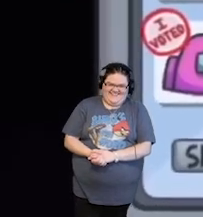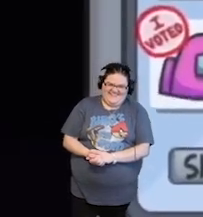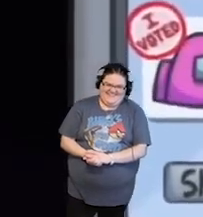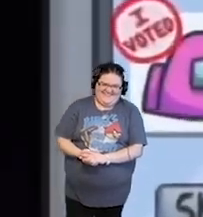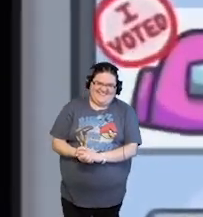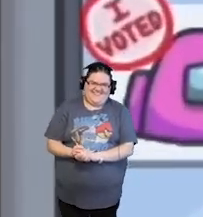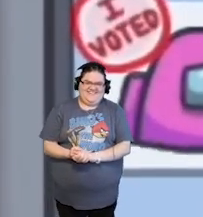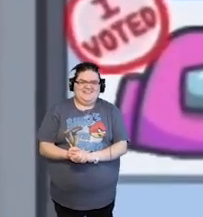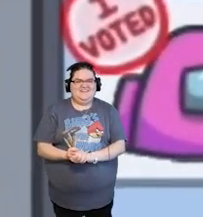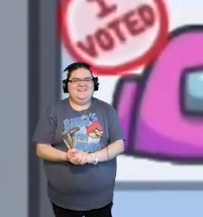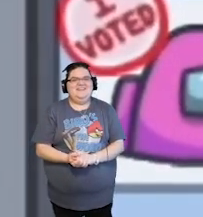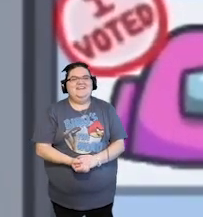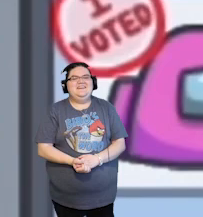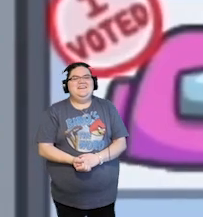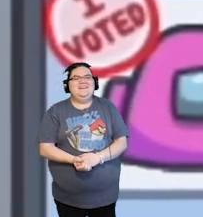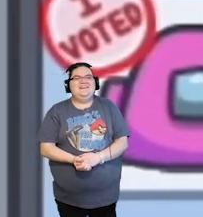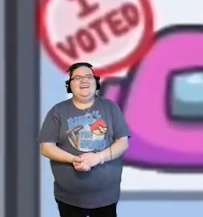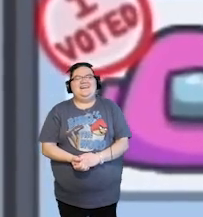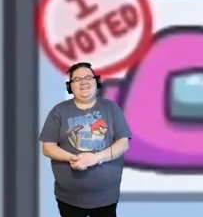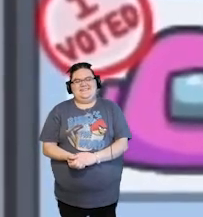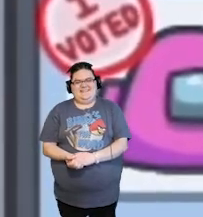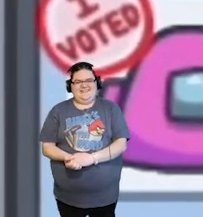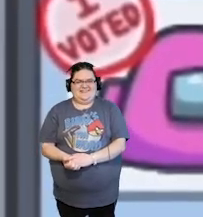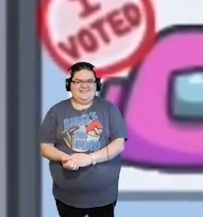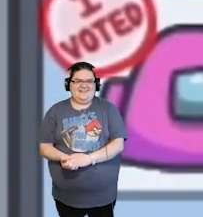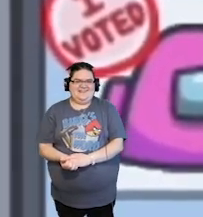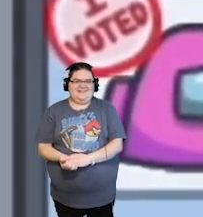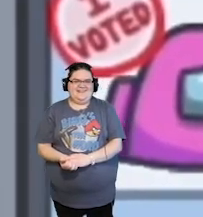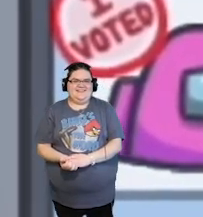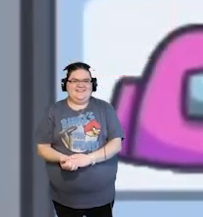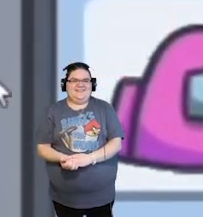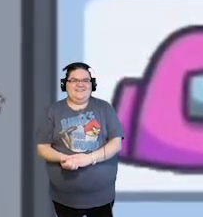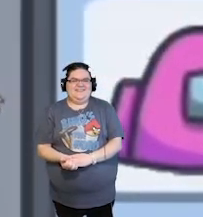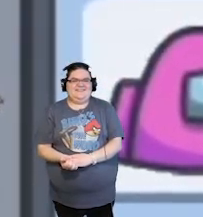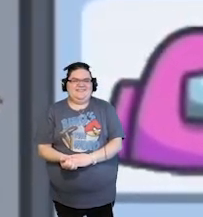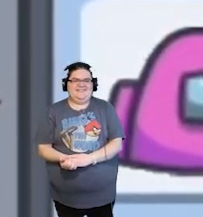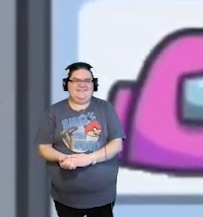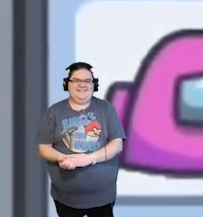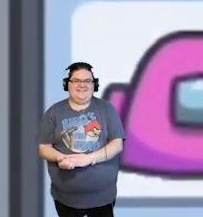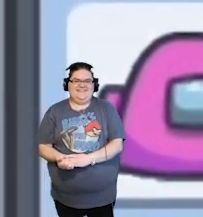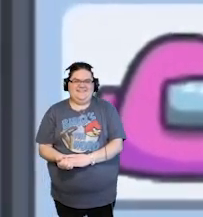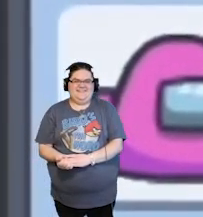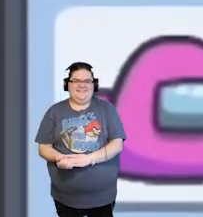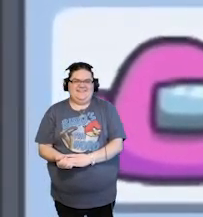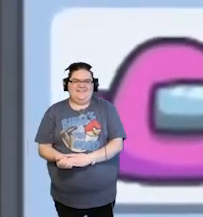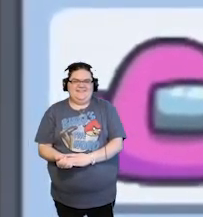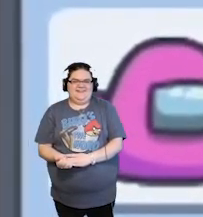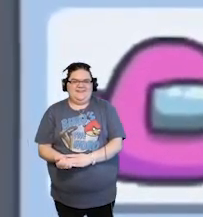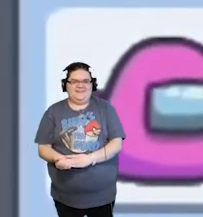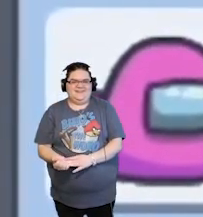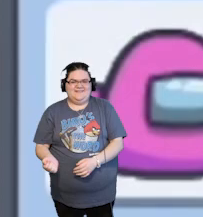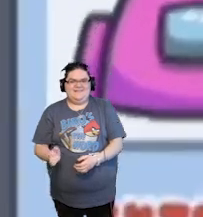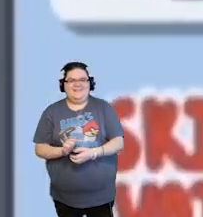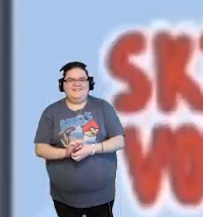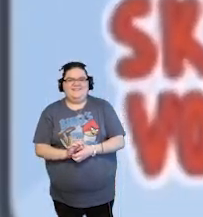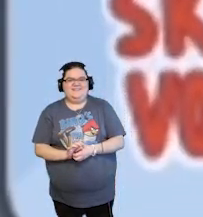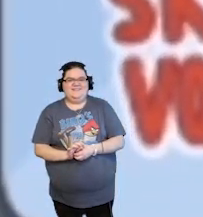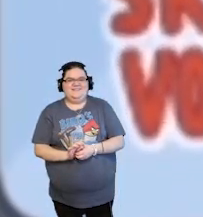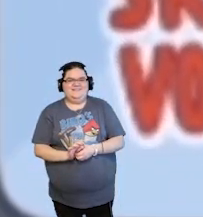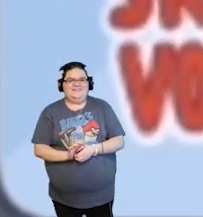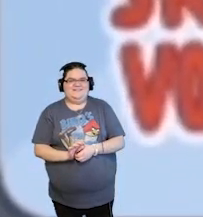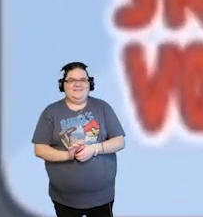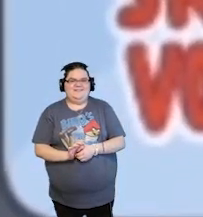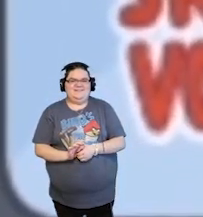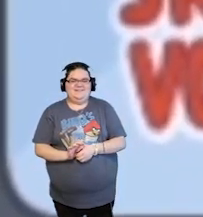Honestly, you're better off being a ghost, mate. Who's your partner, KSI? Just tell us. Honestly, just tell us. It's not me! Who's